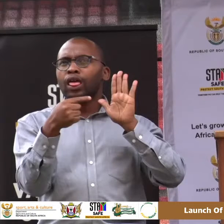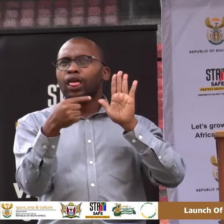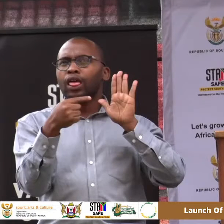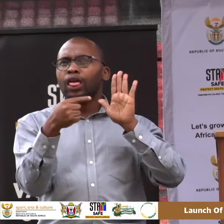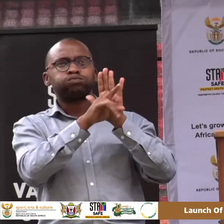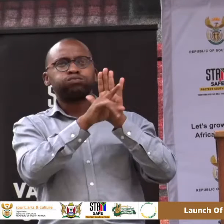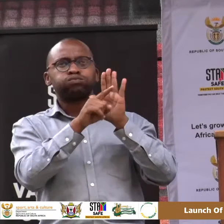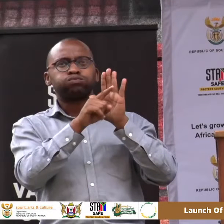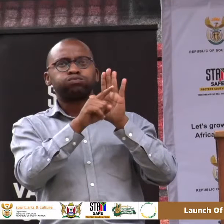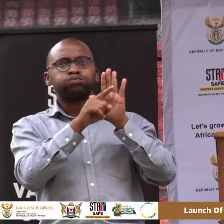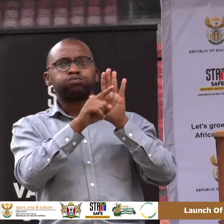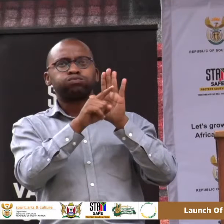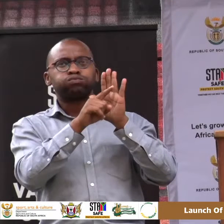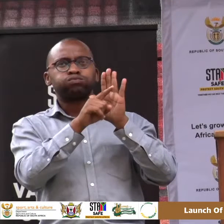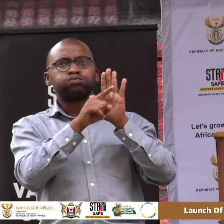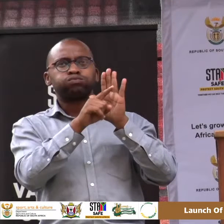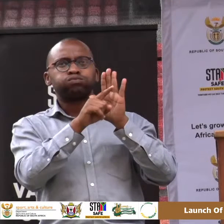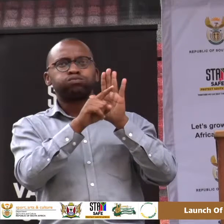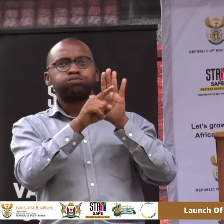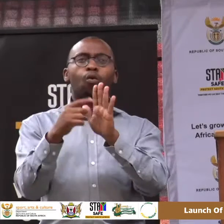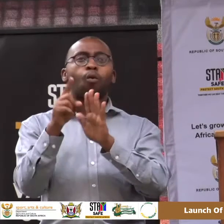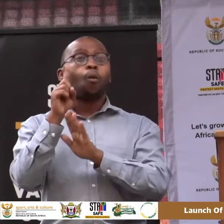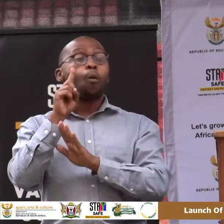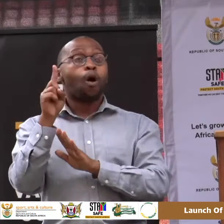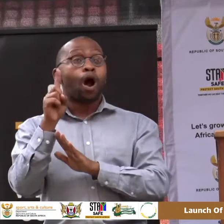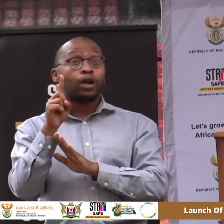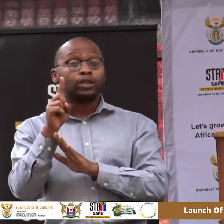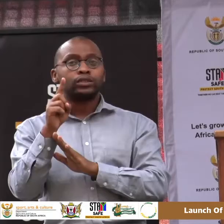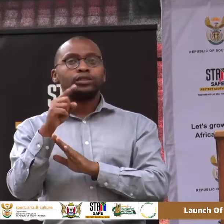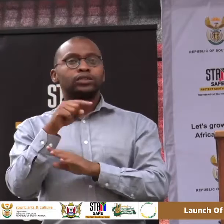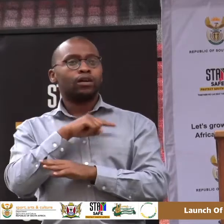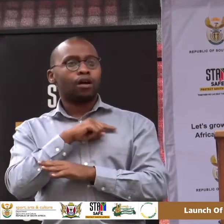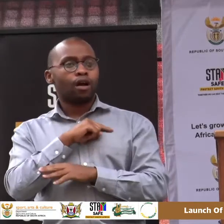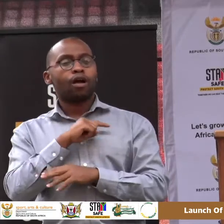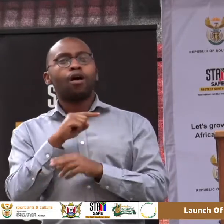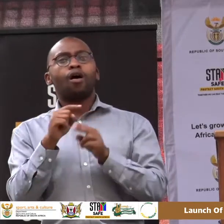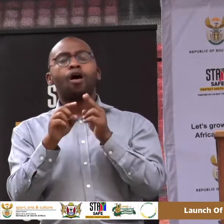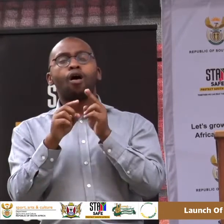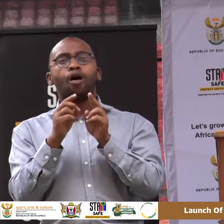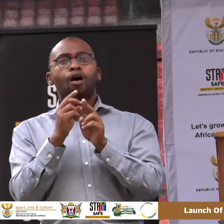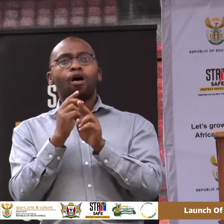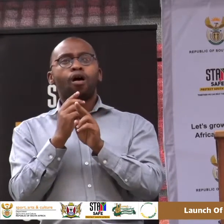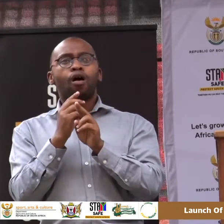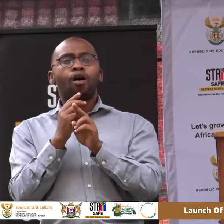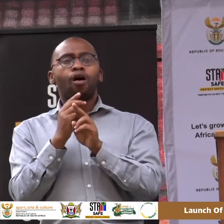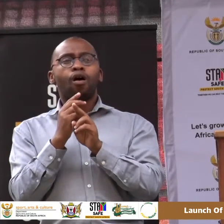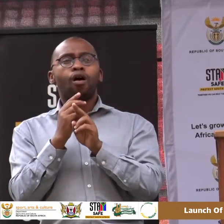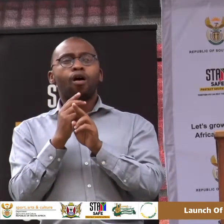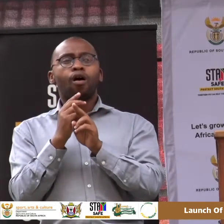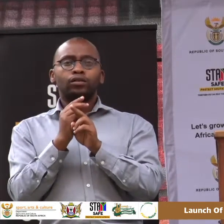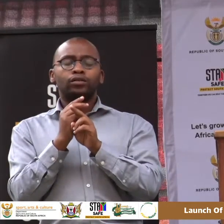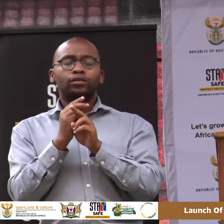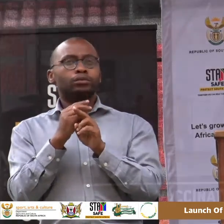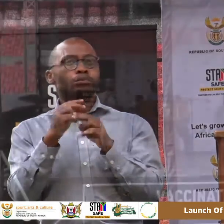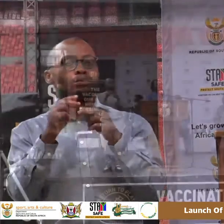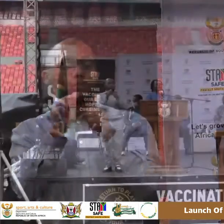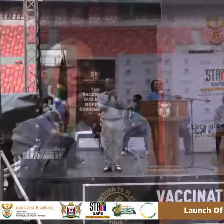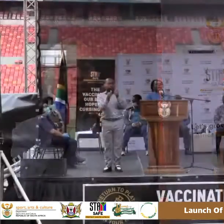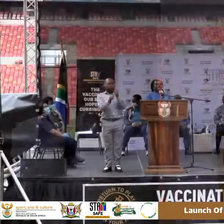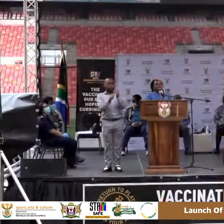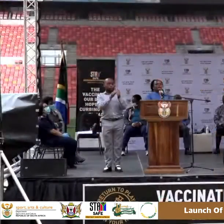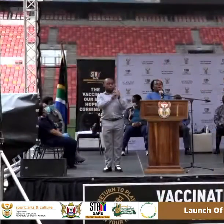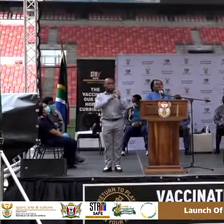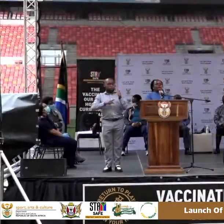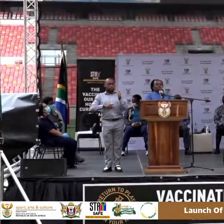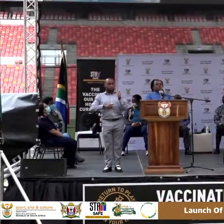trail, because our Honorable Deputy President and our Honorable Deputy, Honorable Minister for Arts and